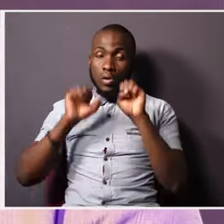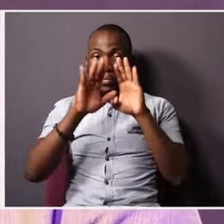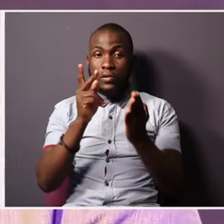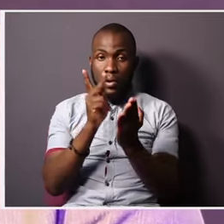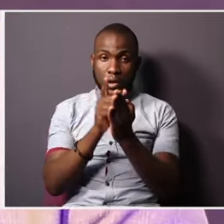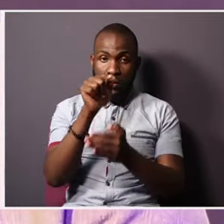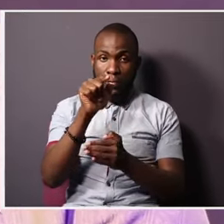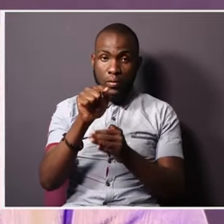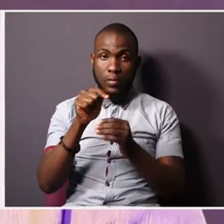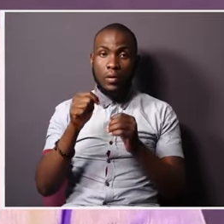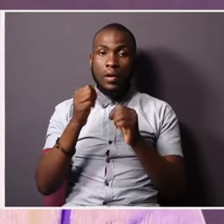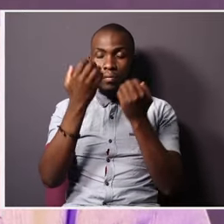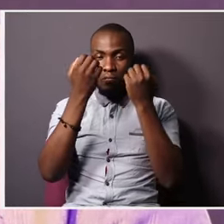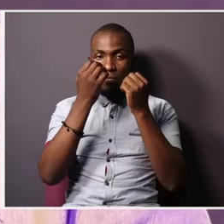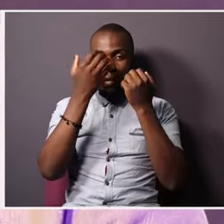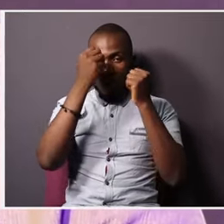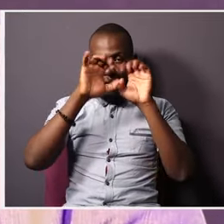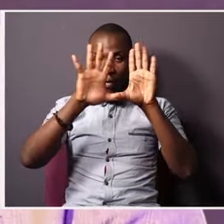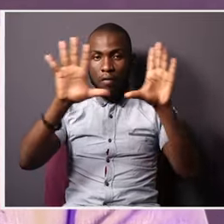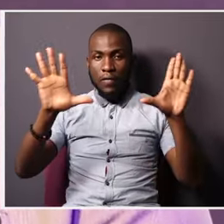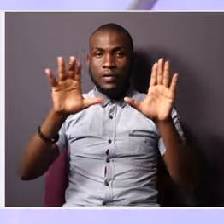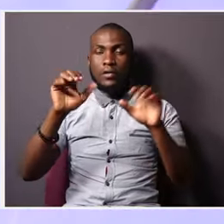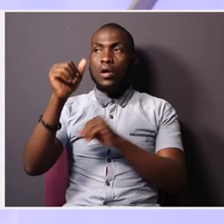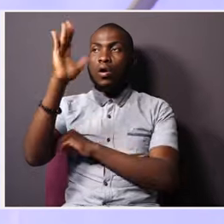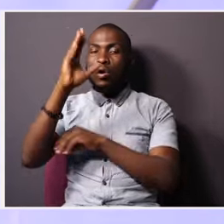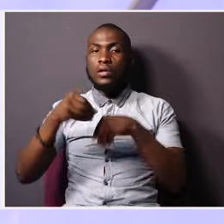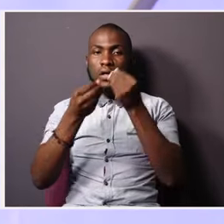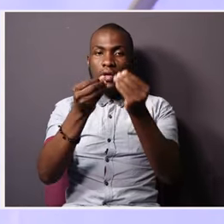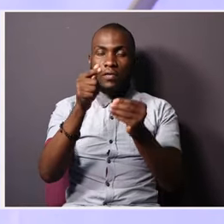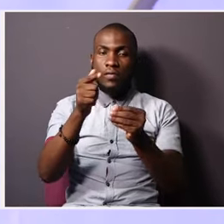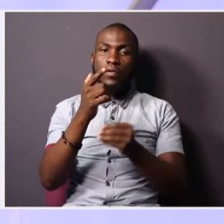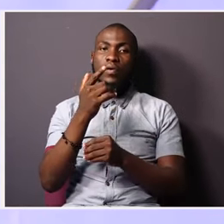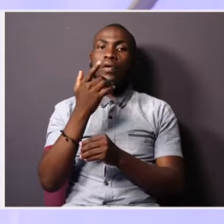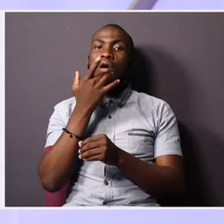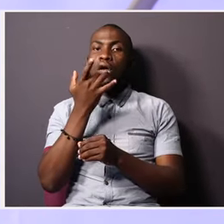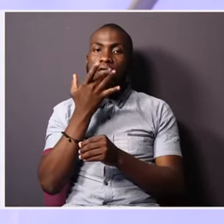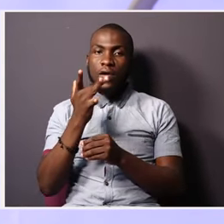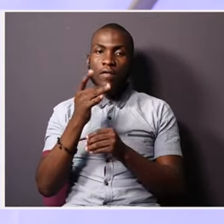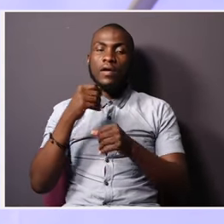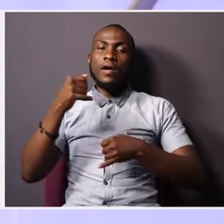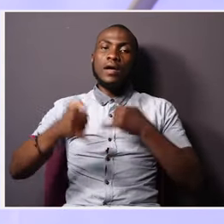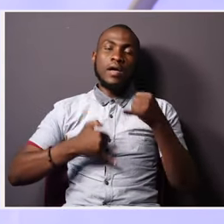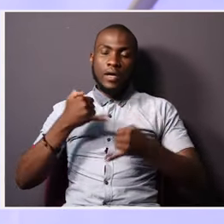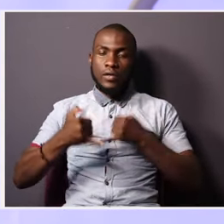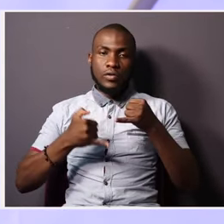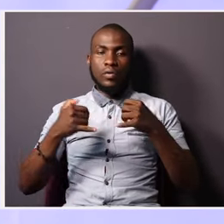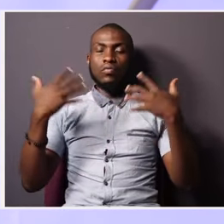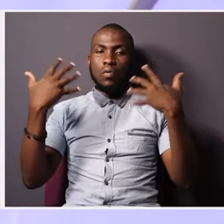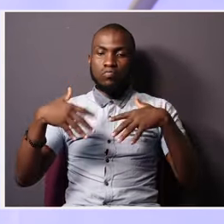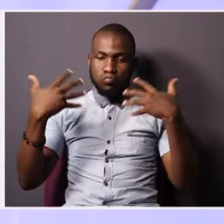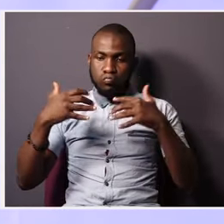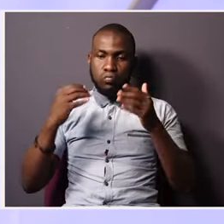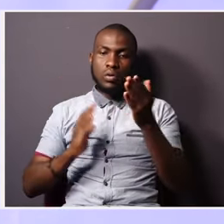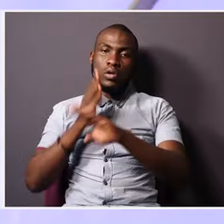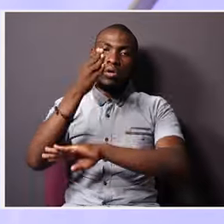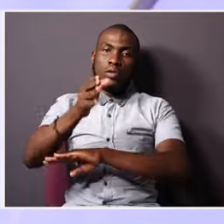He keep you. May He cause His face to shine upon you. May He lift up His countenance upon you. And may you enjoy a wonderful